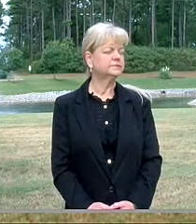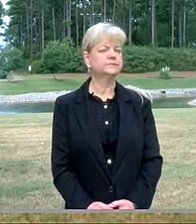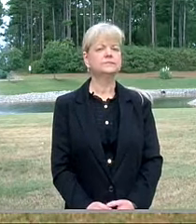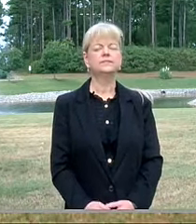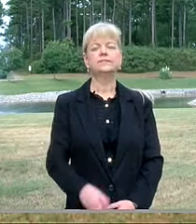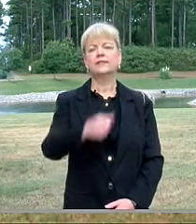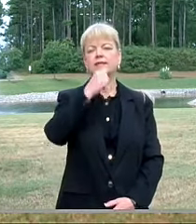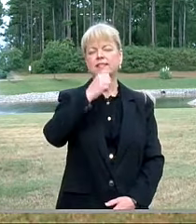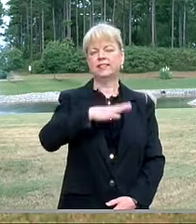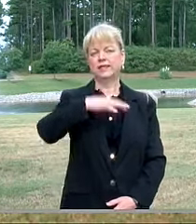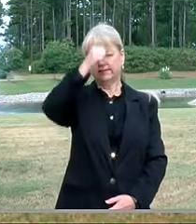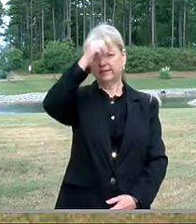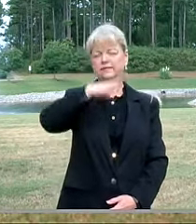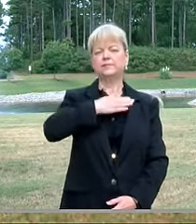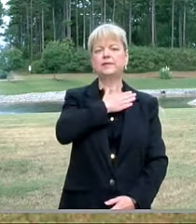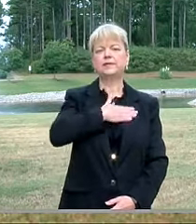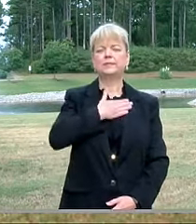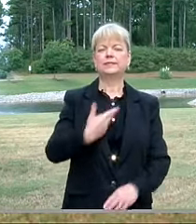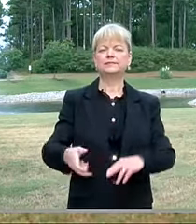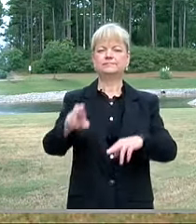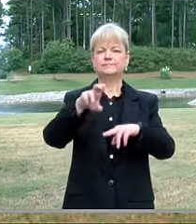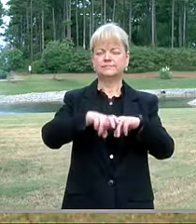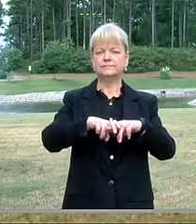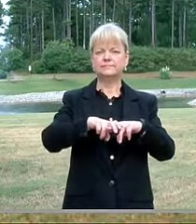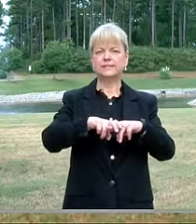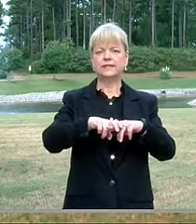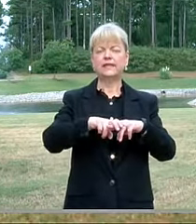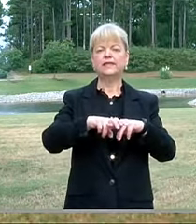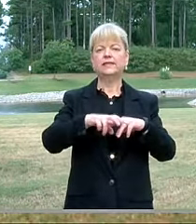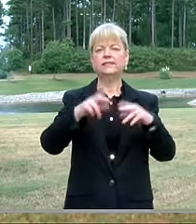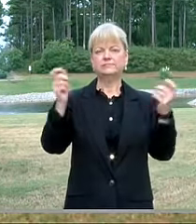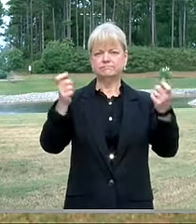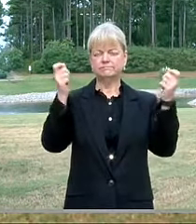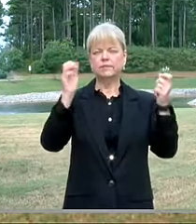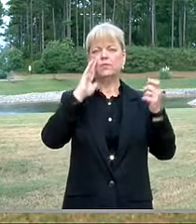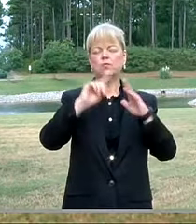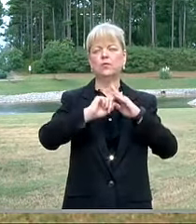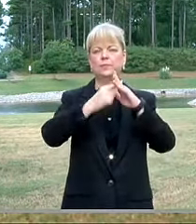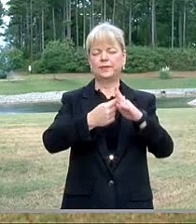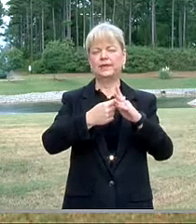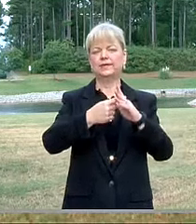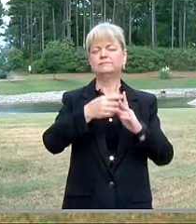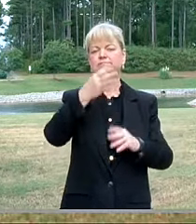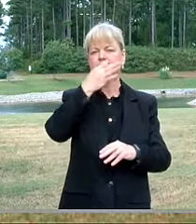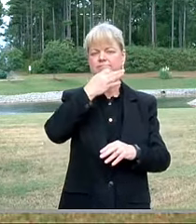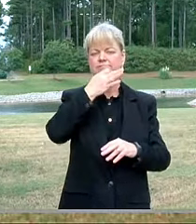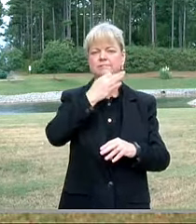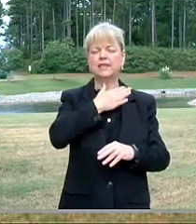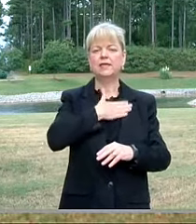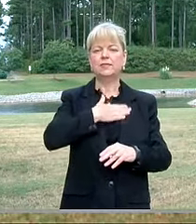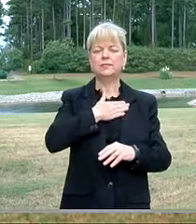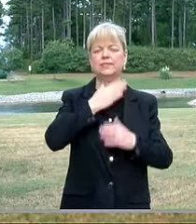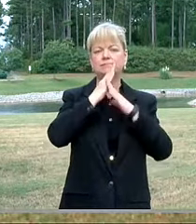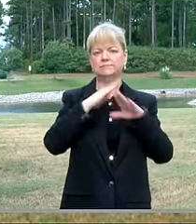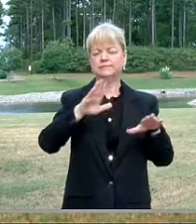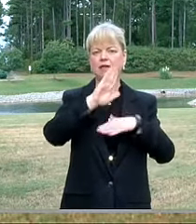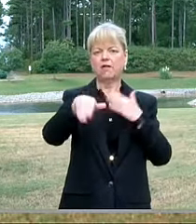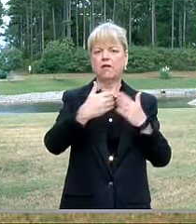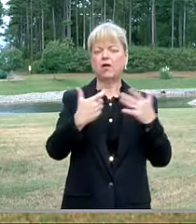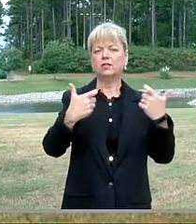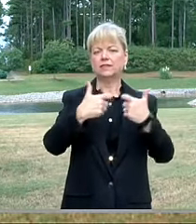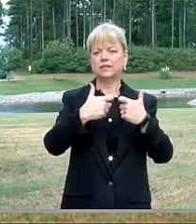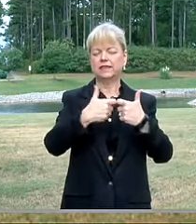Ladies and gentlemen, please take your seats. The ceremony will begin momentarily. As a courtesy reminder, please silence all